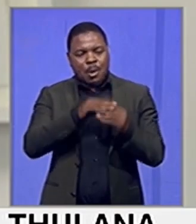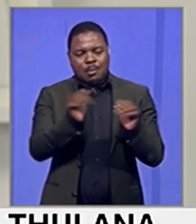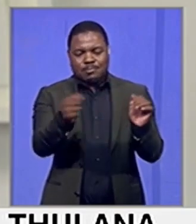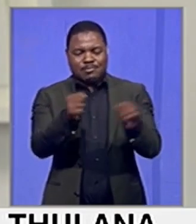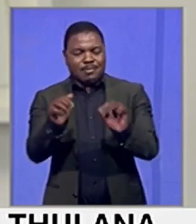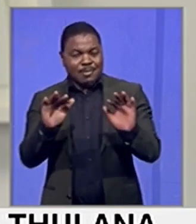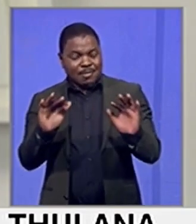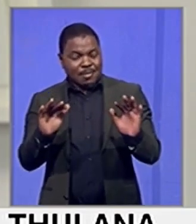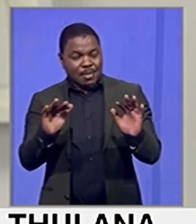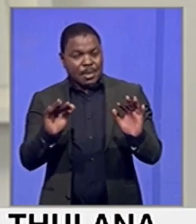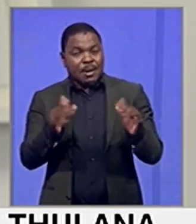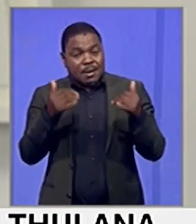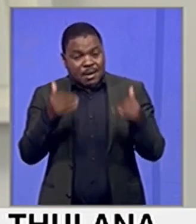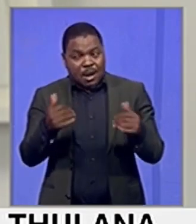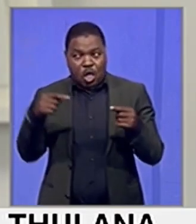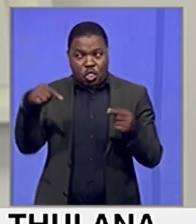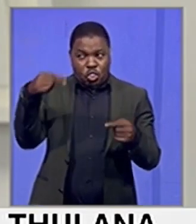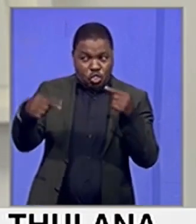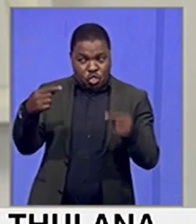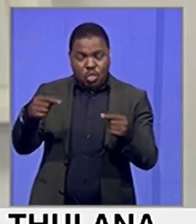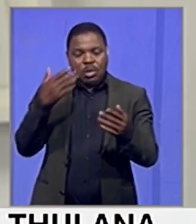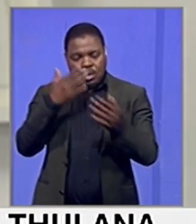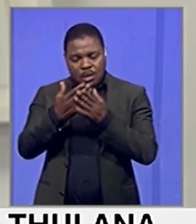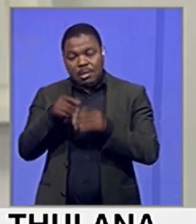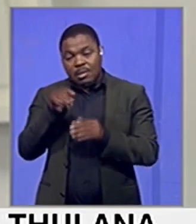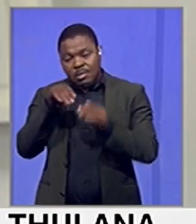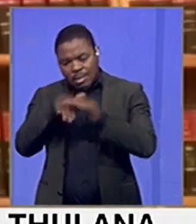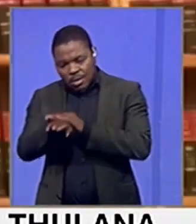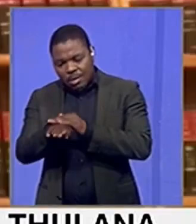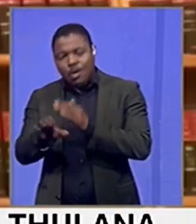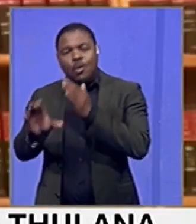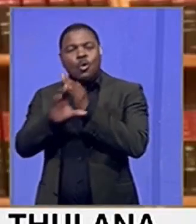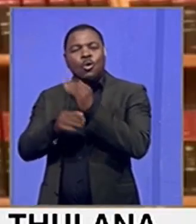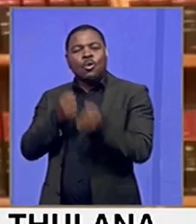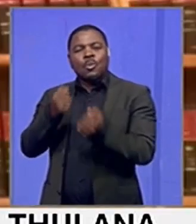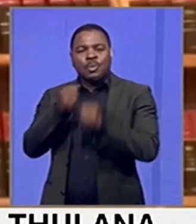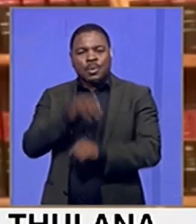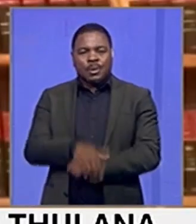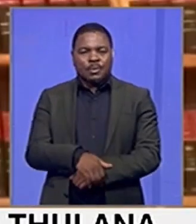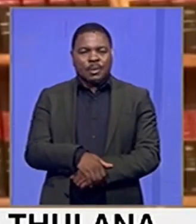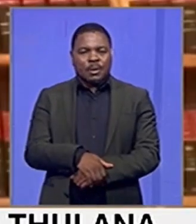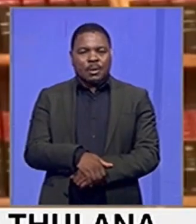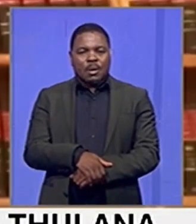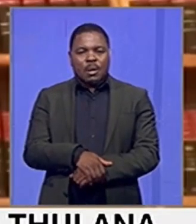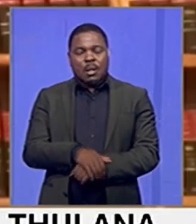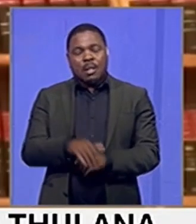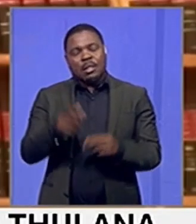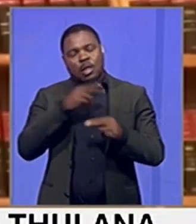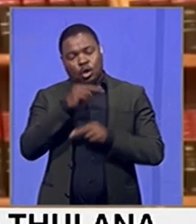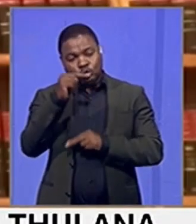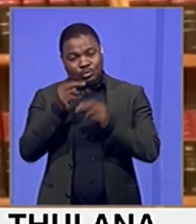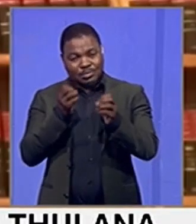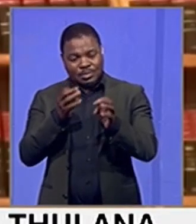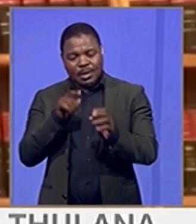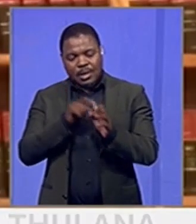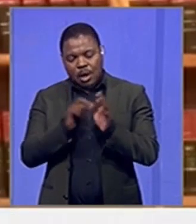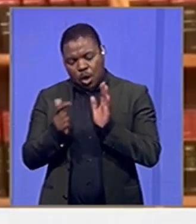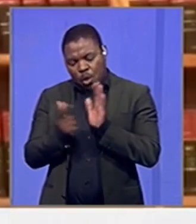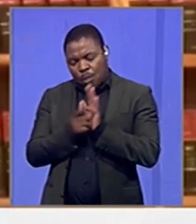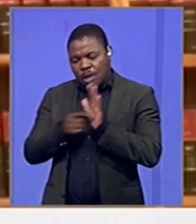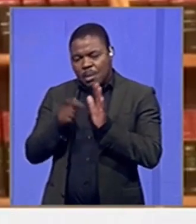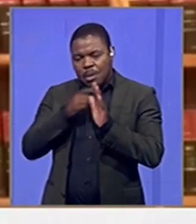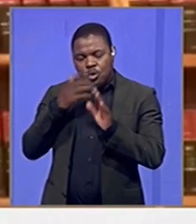this respect, and that dispute would fall to the Constitutional Court. The long and short of the conclusion is that the Act does not preclude